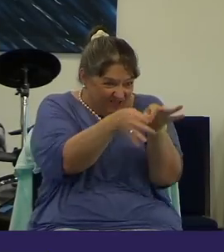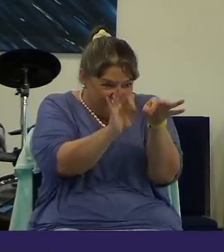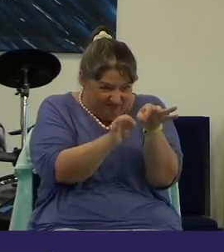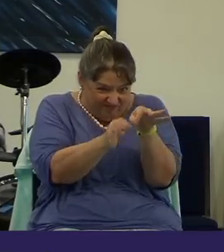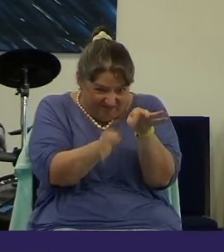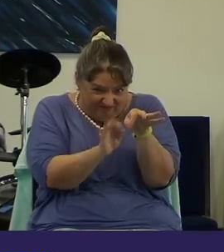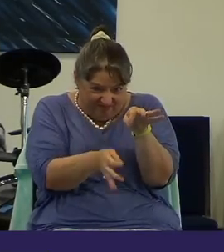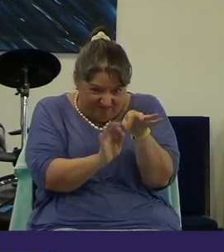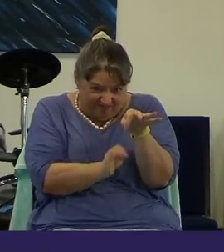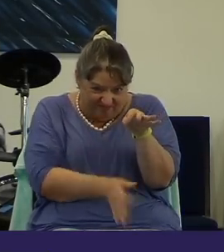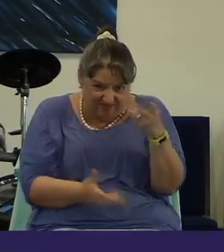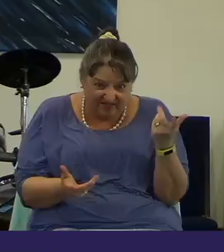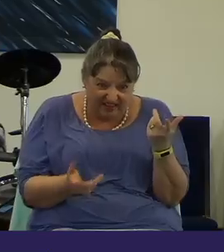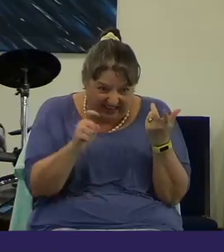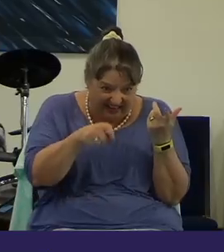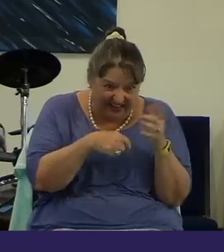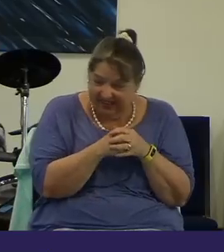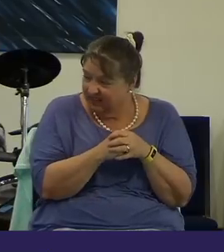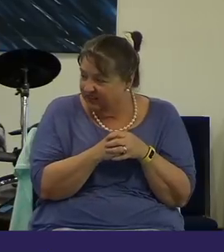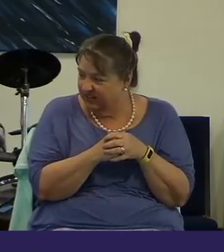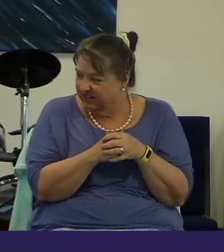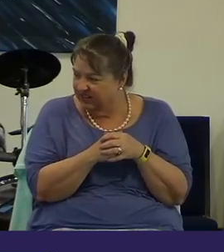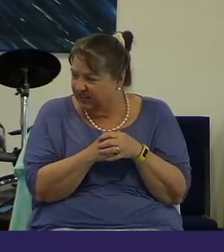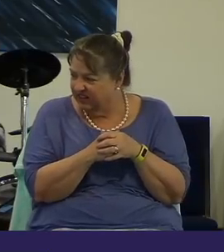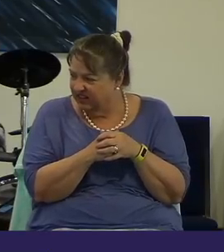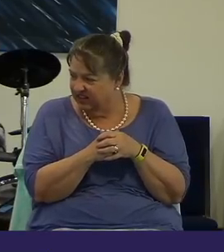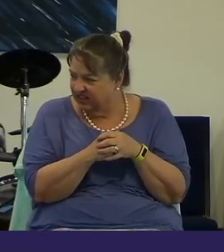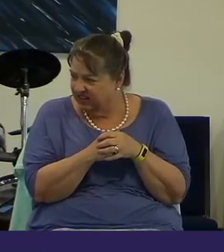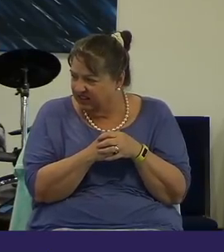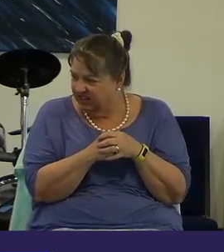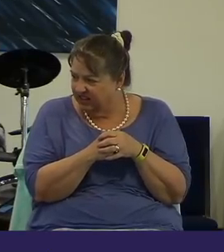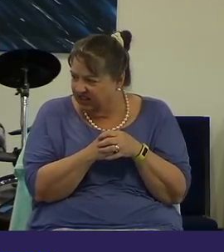Okay? I need you to peel your egg. But this